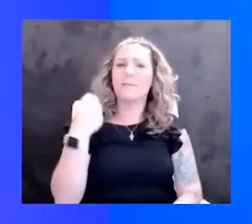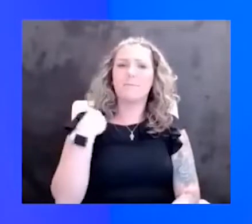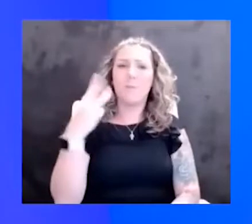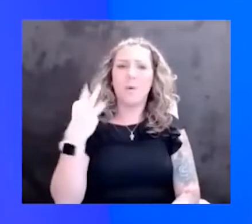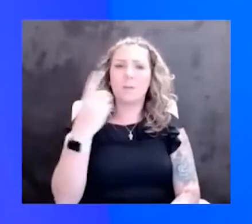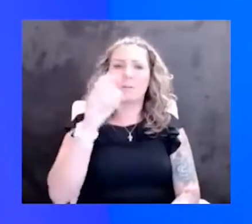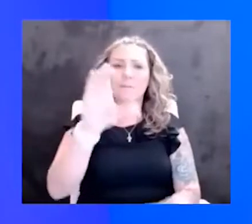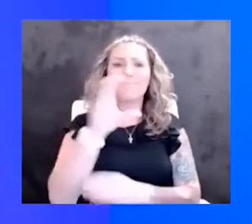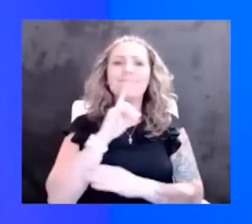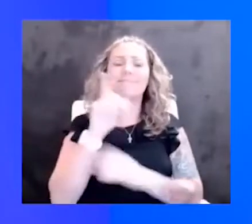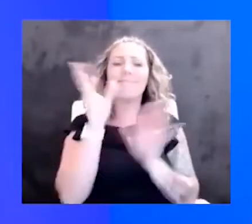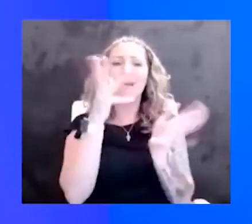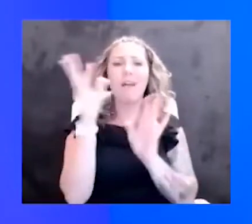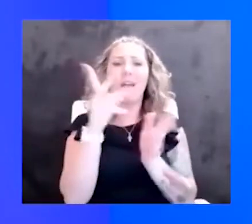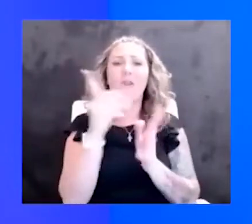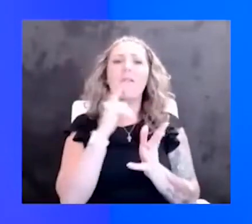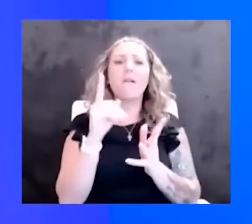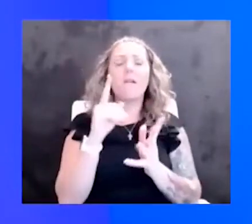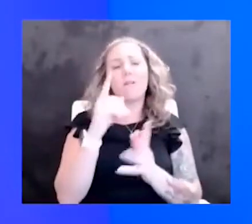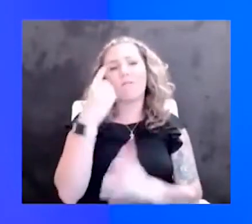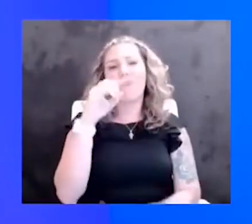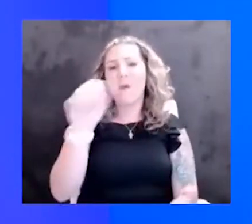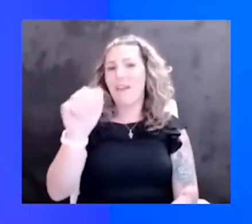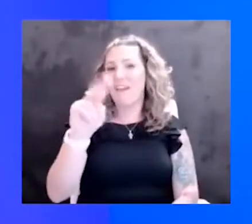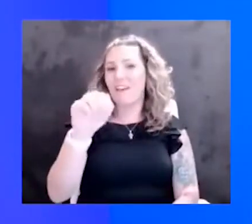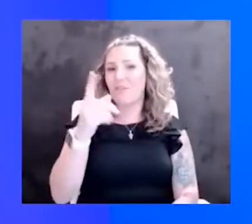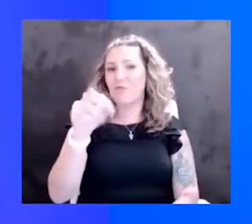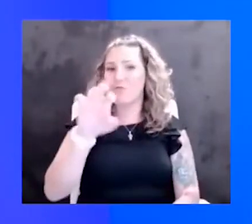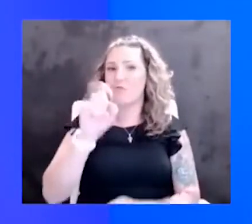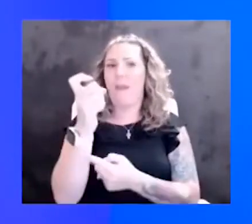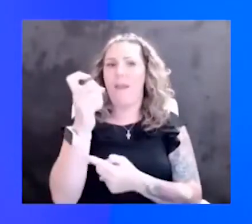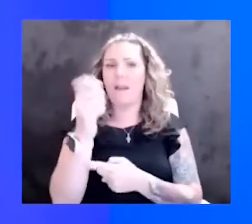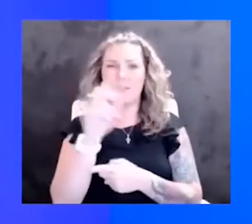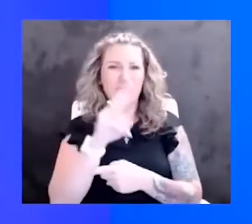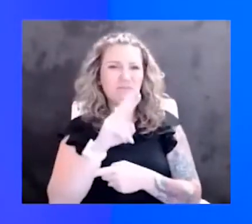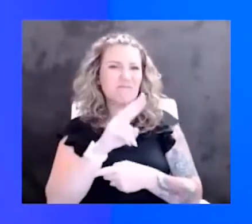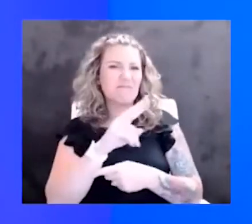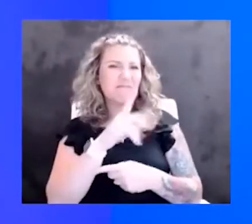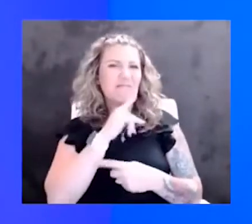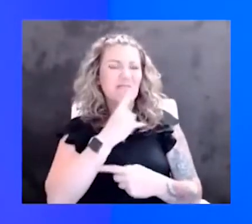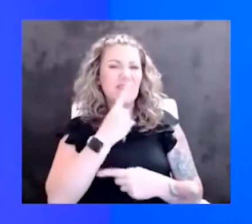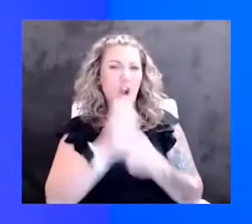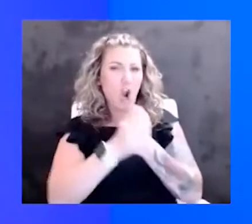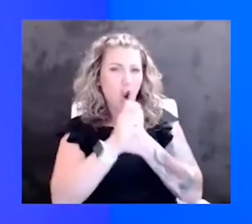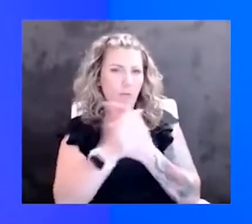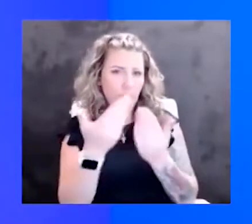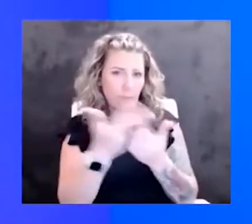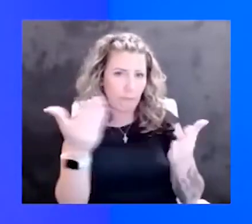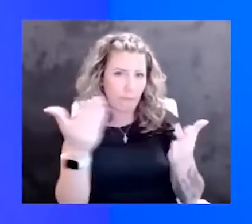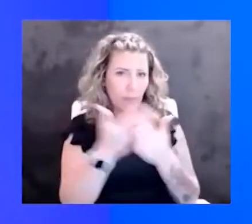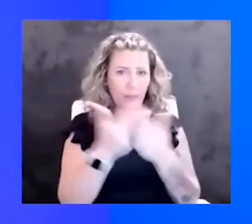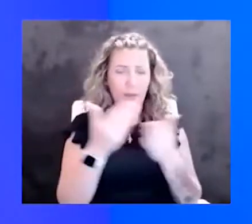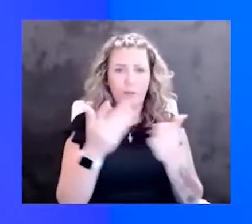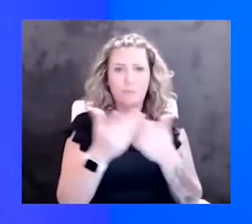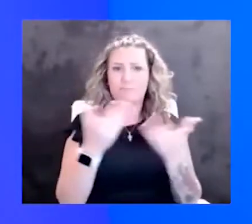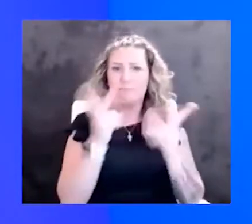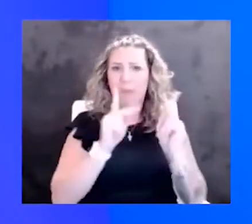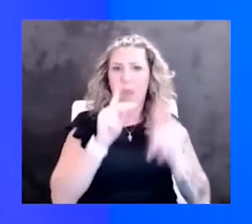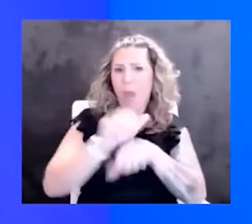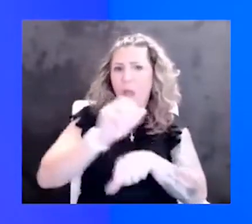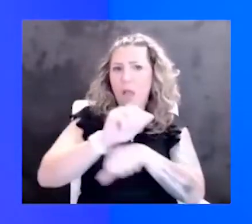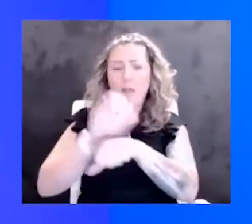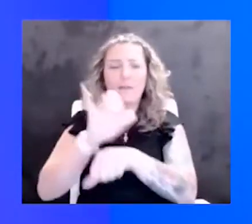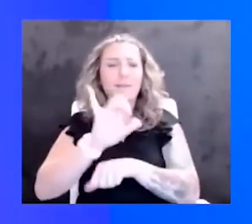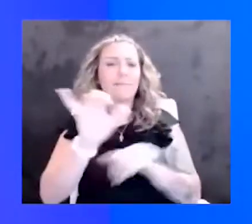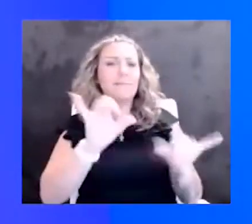for anthrax and all those other nasty things of people that might want to do somebody harm. This is the same technology applied, obviously,